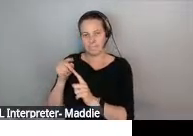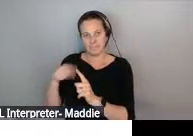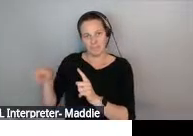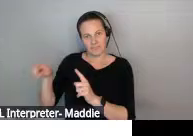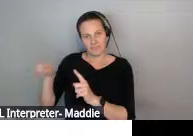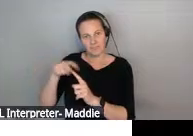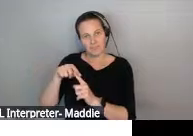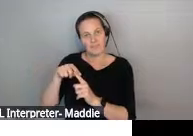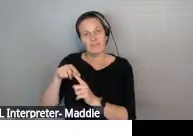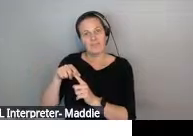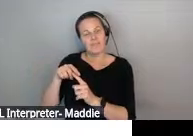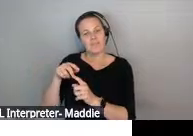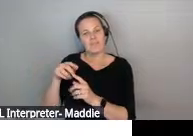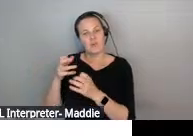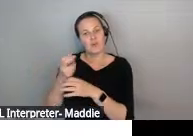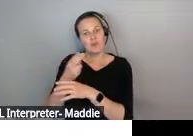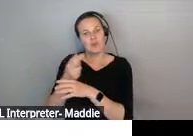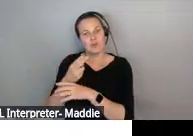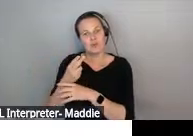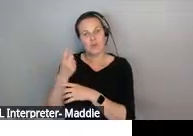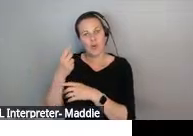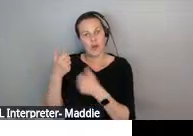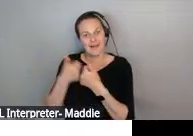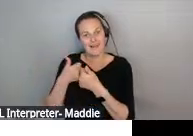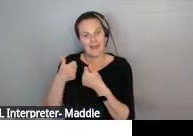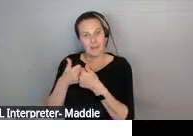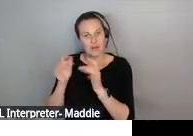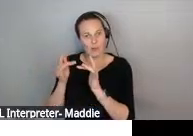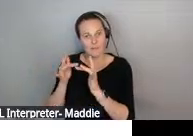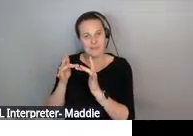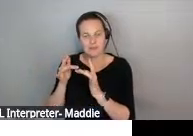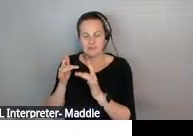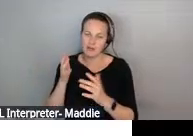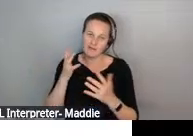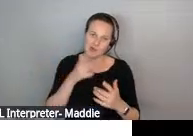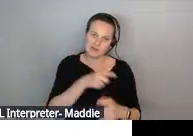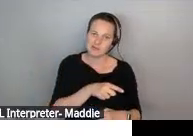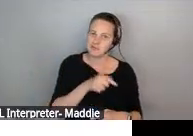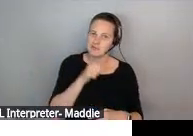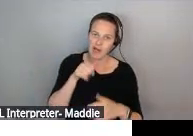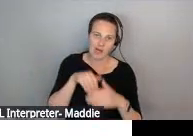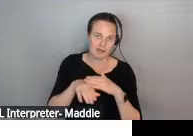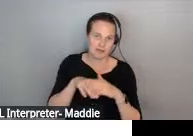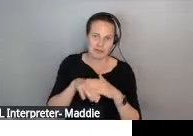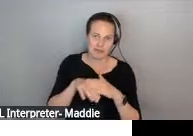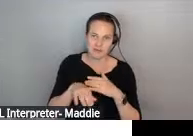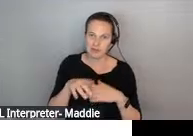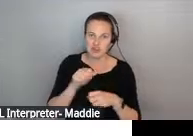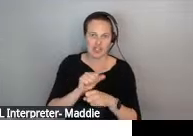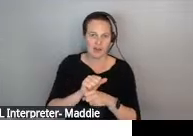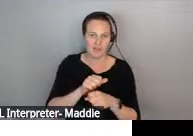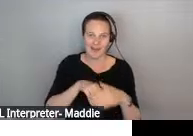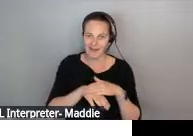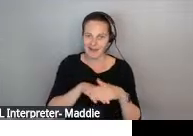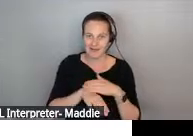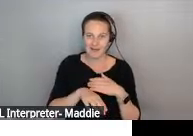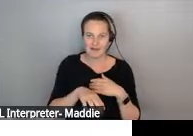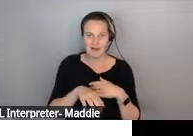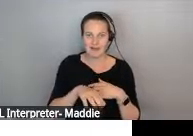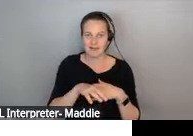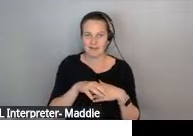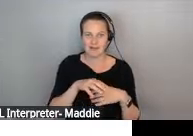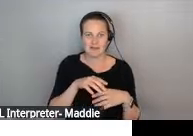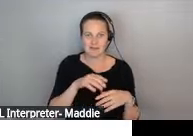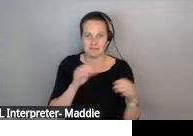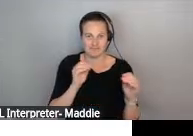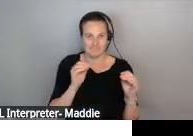they were trying to utilize this one gaming website, and unfortunately it was not accessible for my student using Job Access with Speech JAWS.